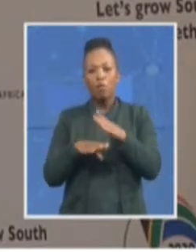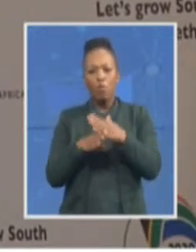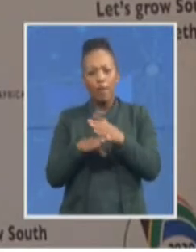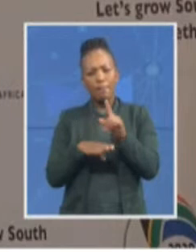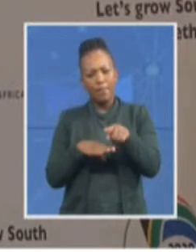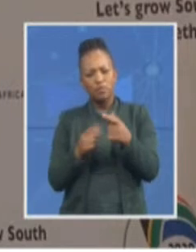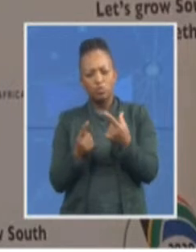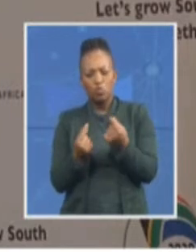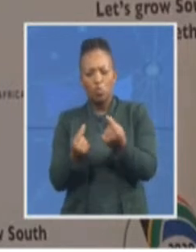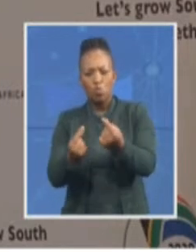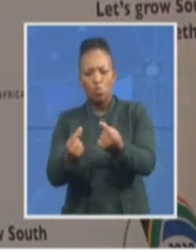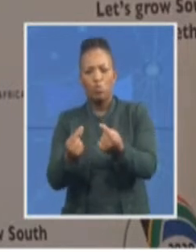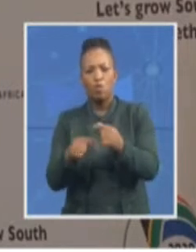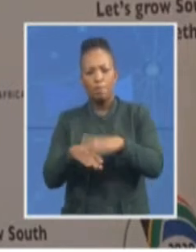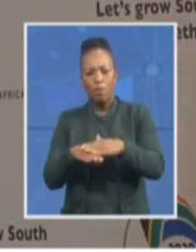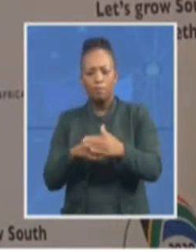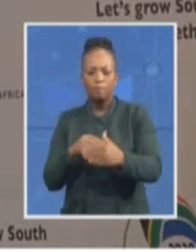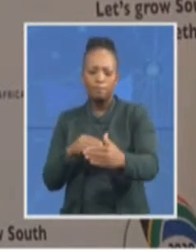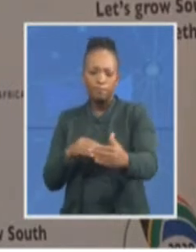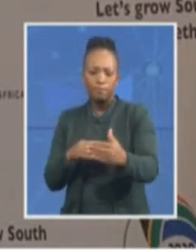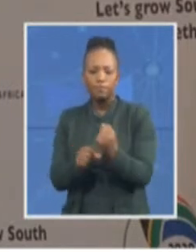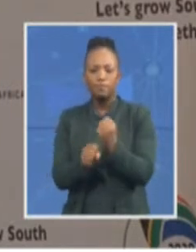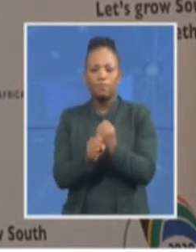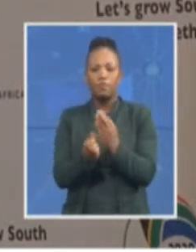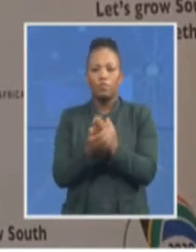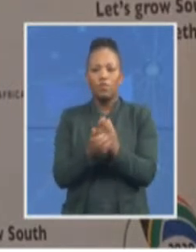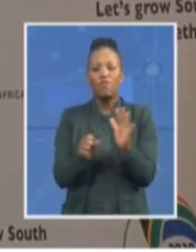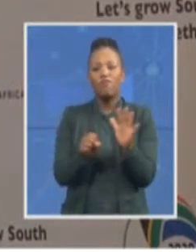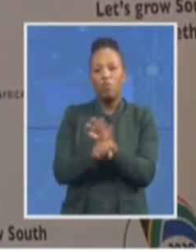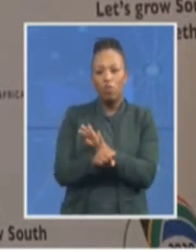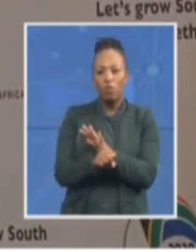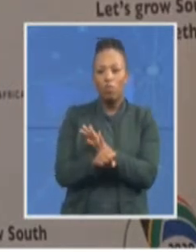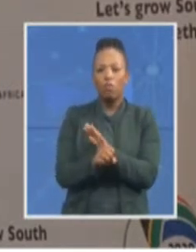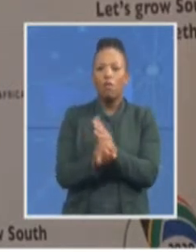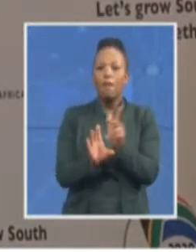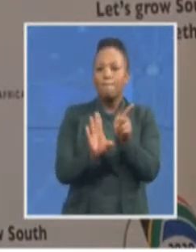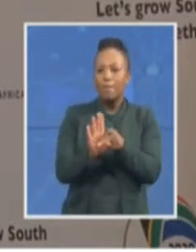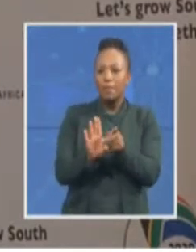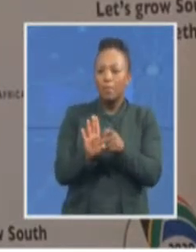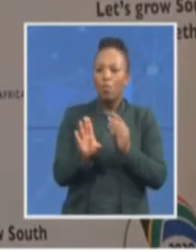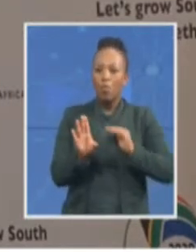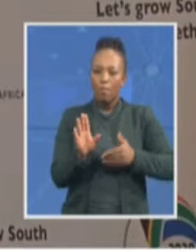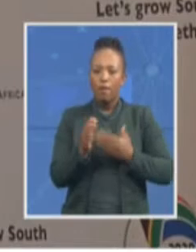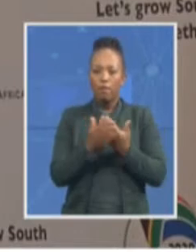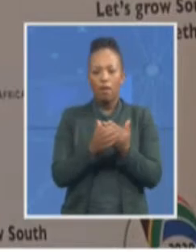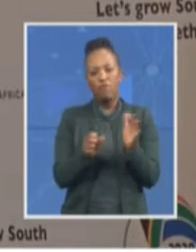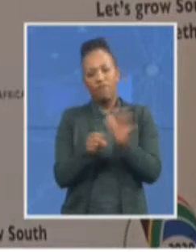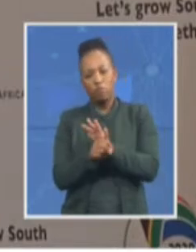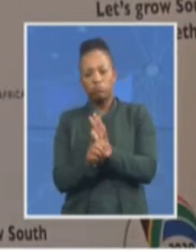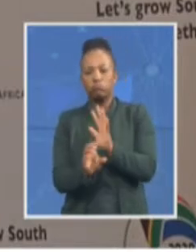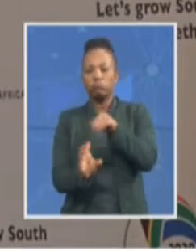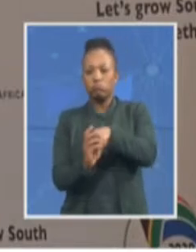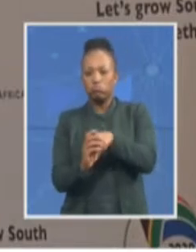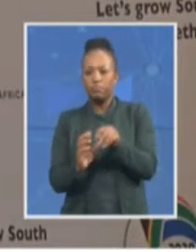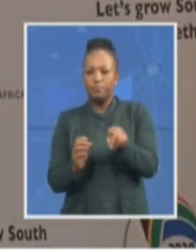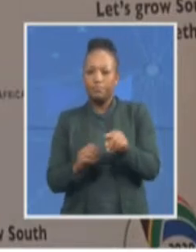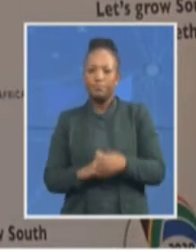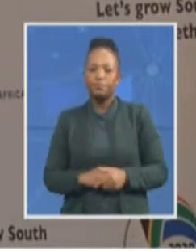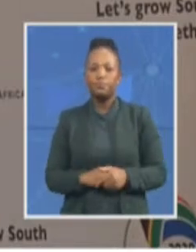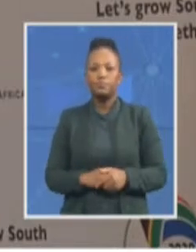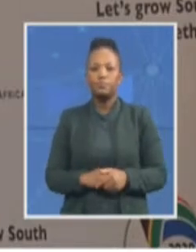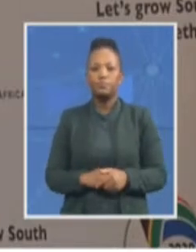equal participation of women in South Africa. Cabinet also welcomed the appointment of South Africa to the